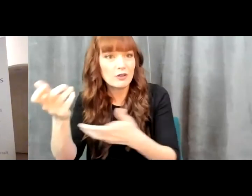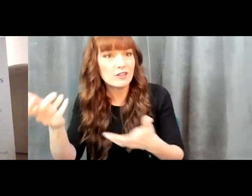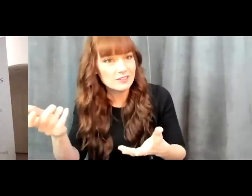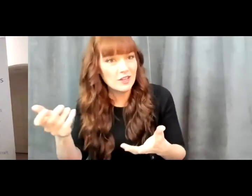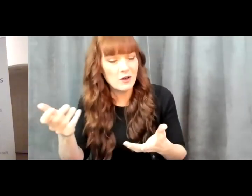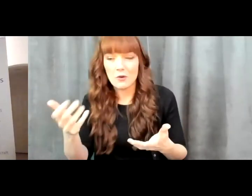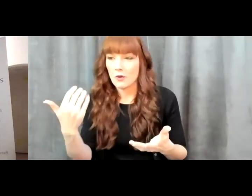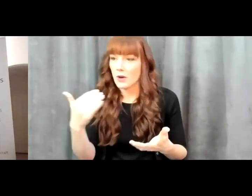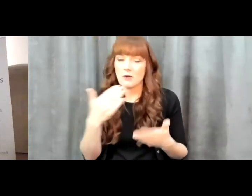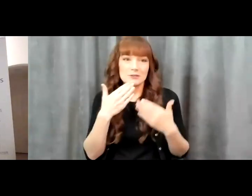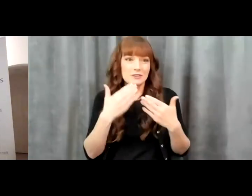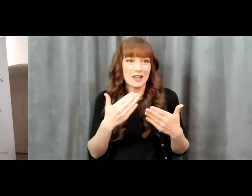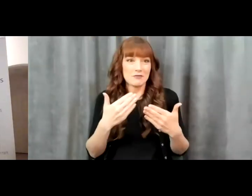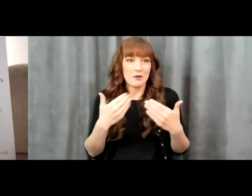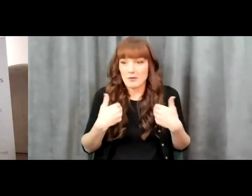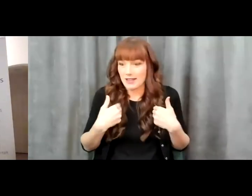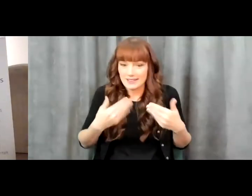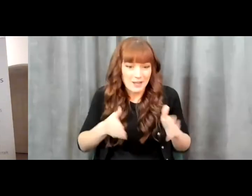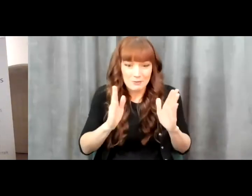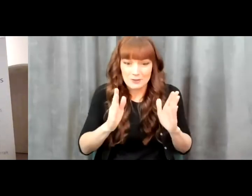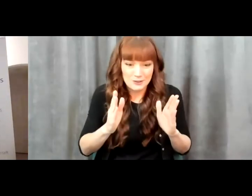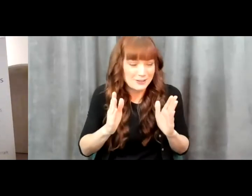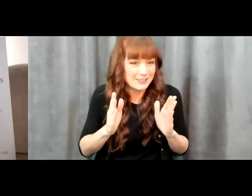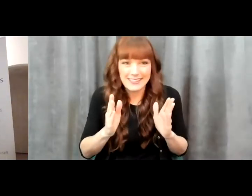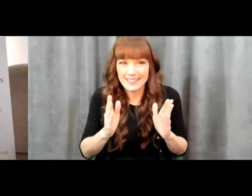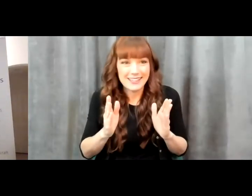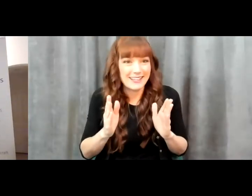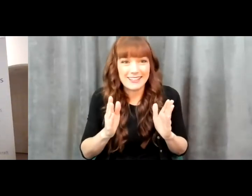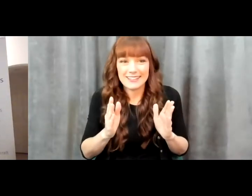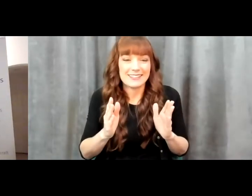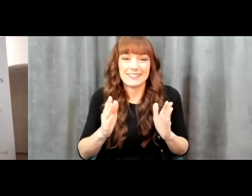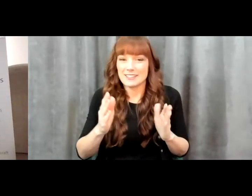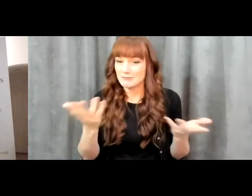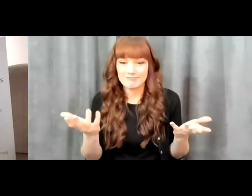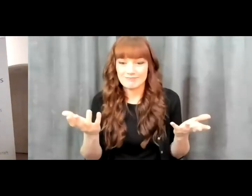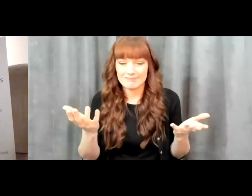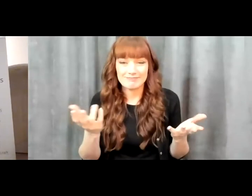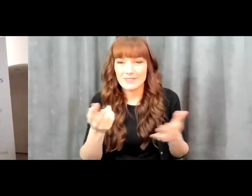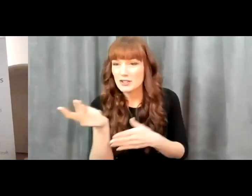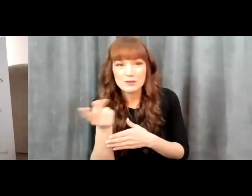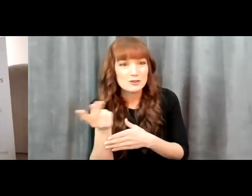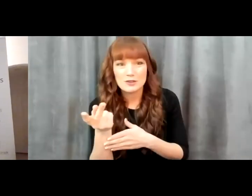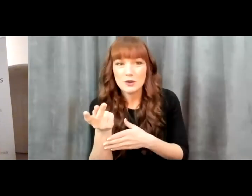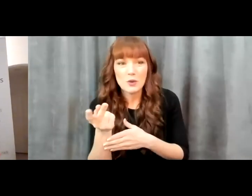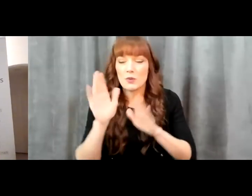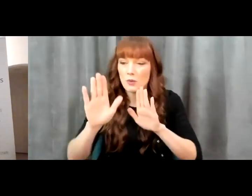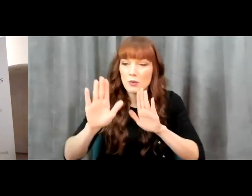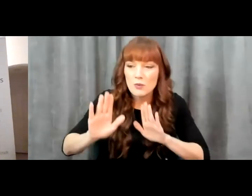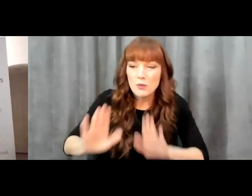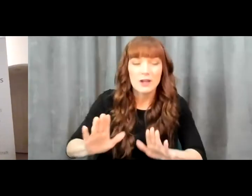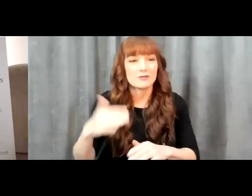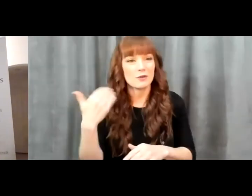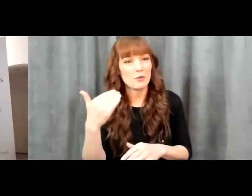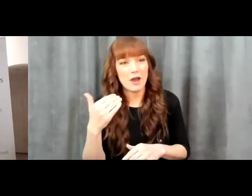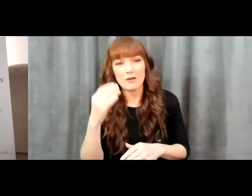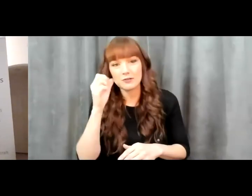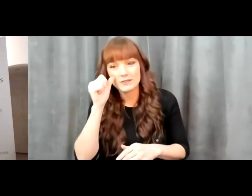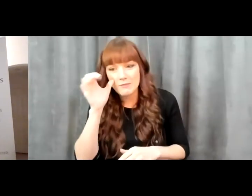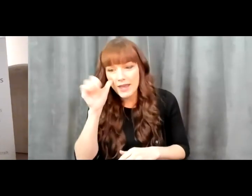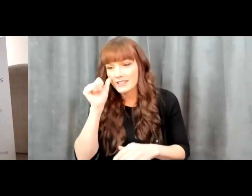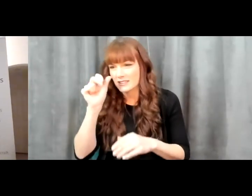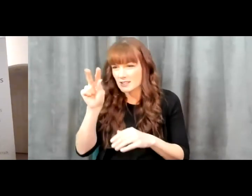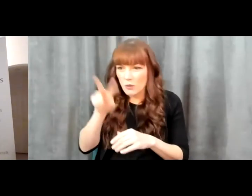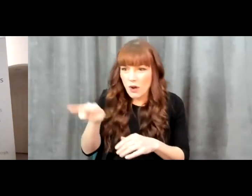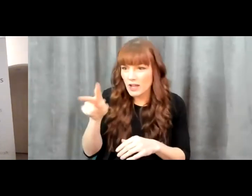we are so thankful that we got this opportunity to spend this time with you because you two are just fantastic. It was so amazing to watch